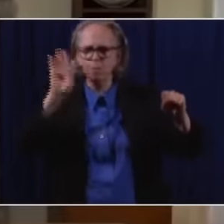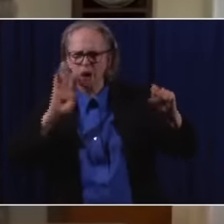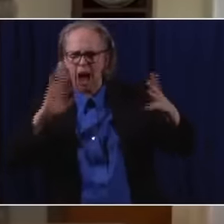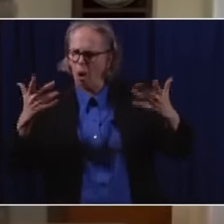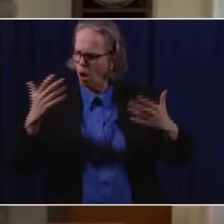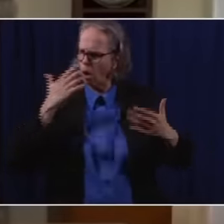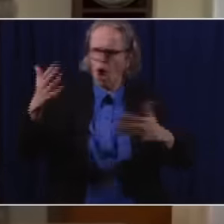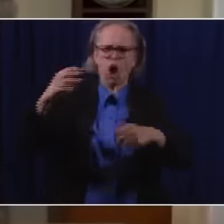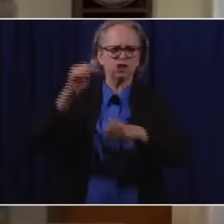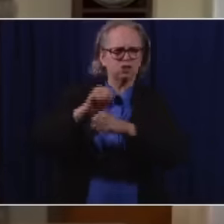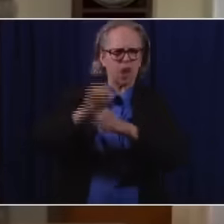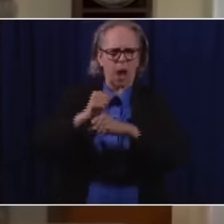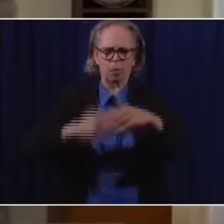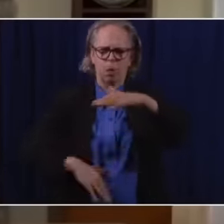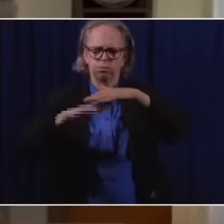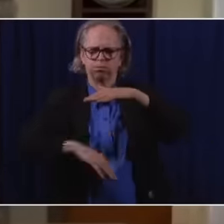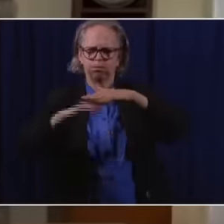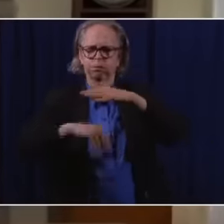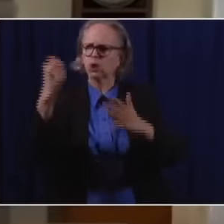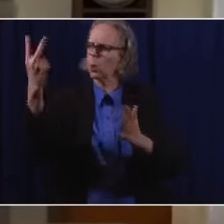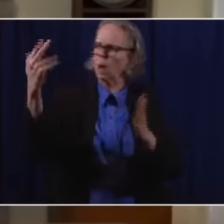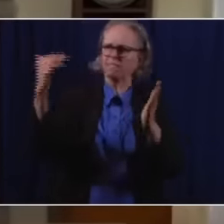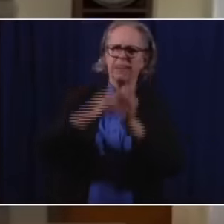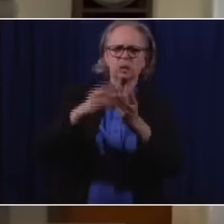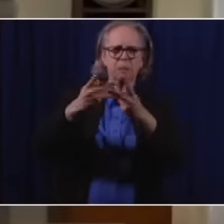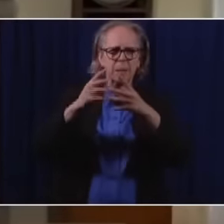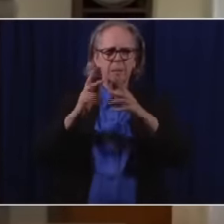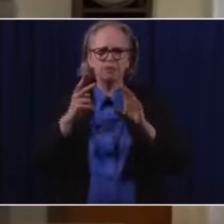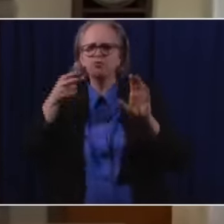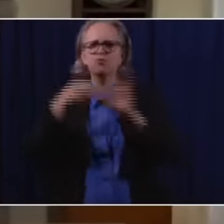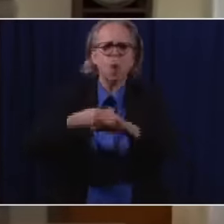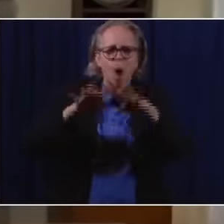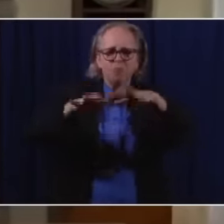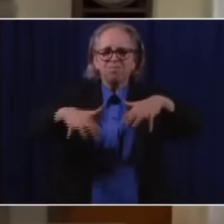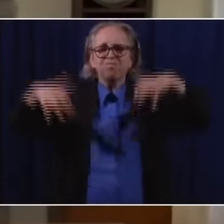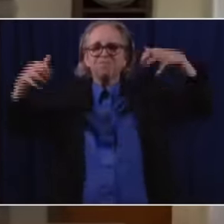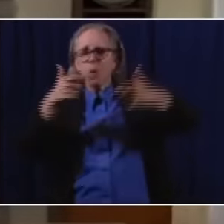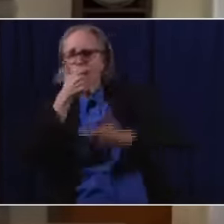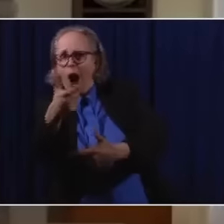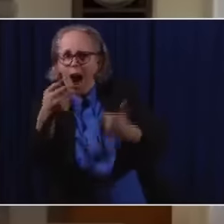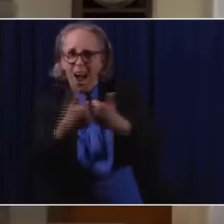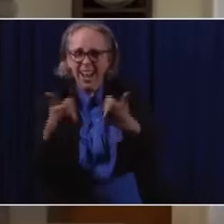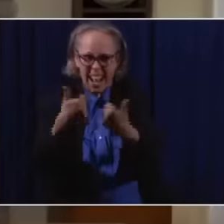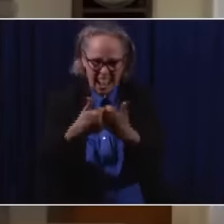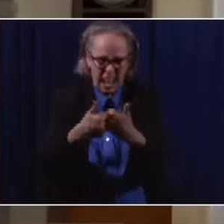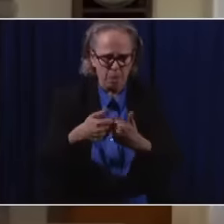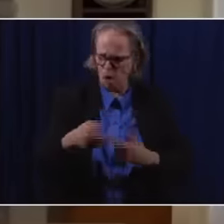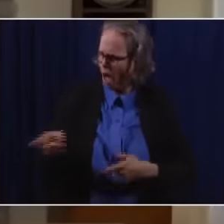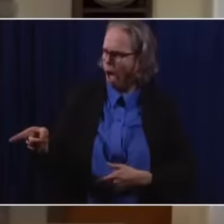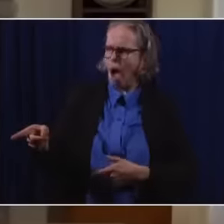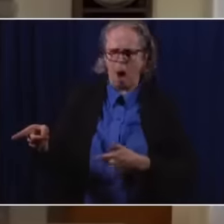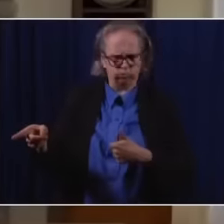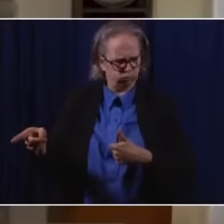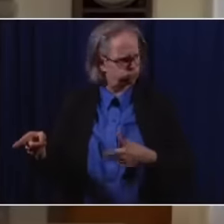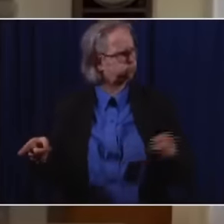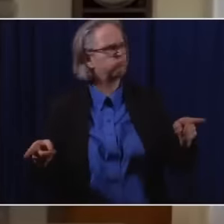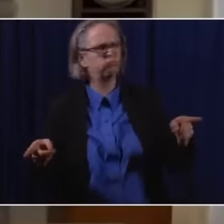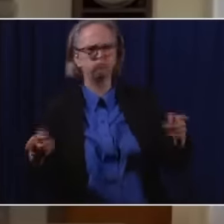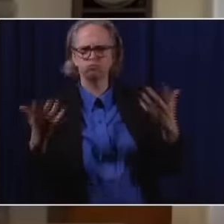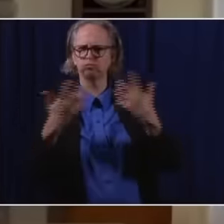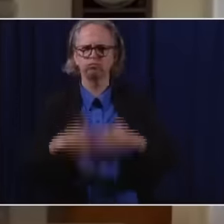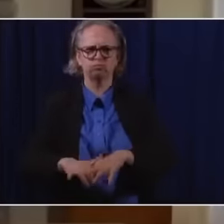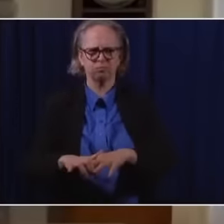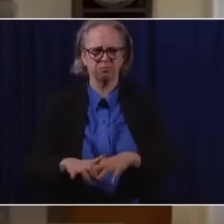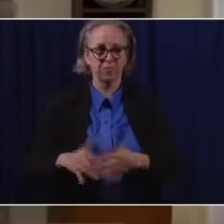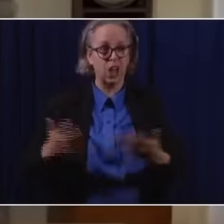at their stadium. And we've seen them do a good job in the past. what we're really concerned about is just all of us as we